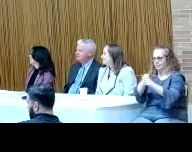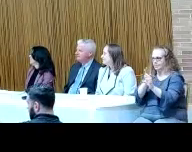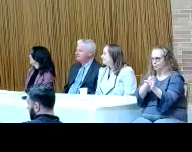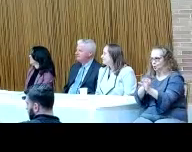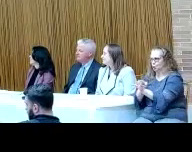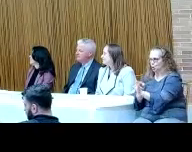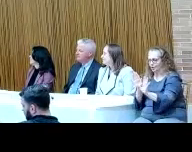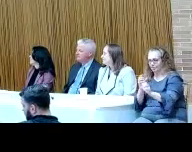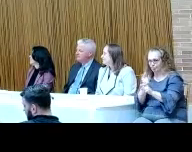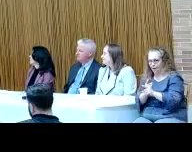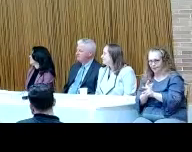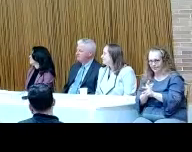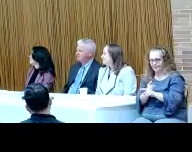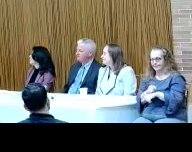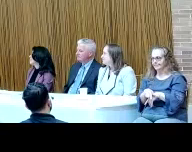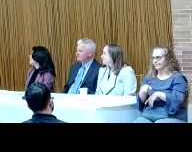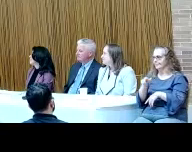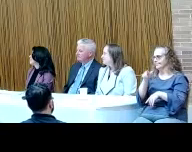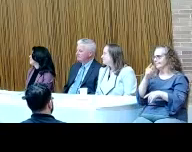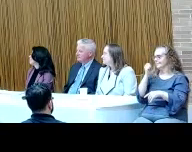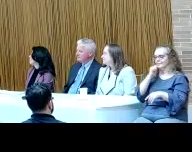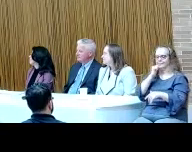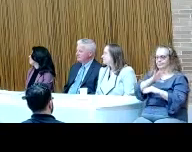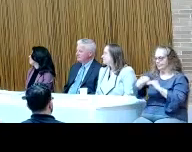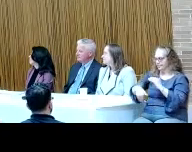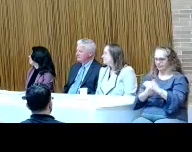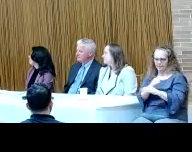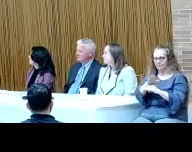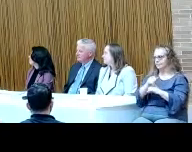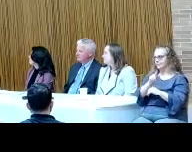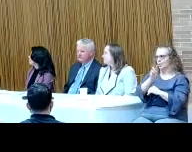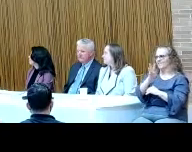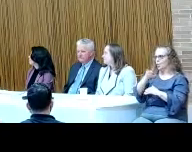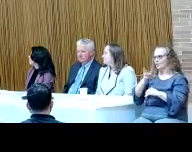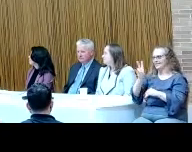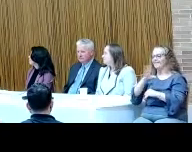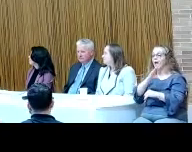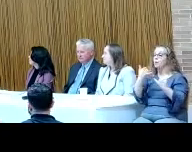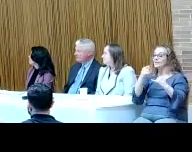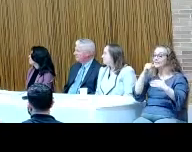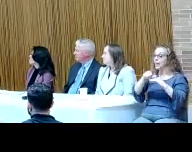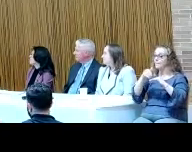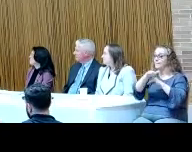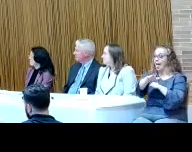there we do it 247 oh yeah that's right we also still mail